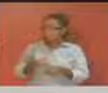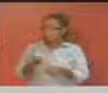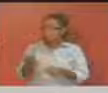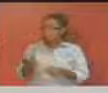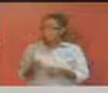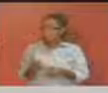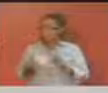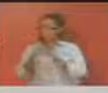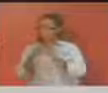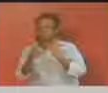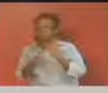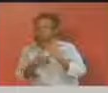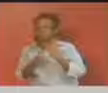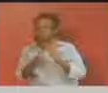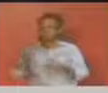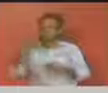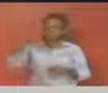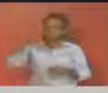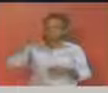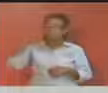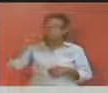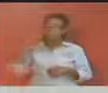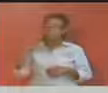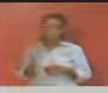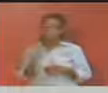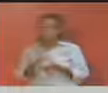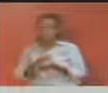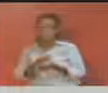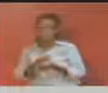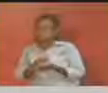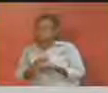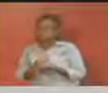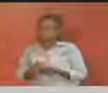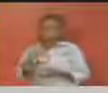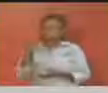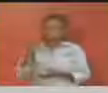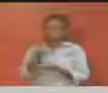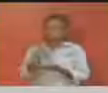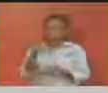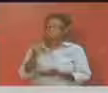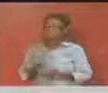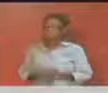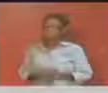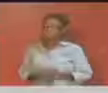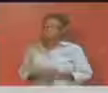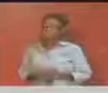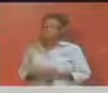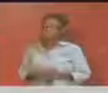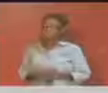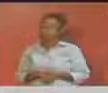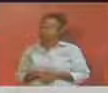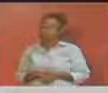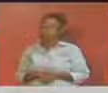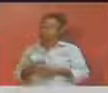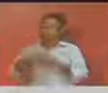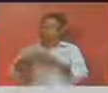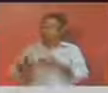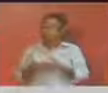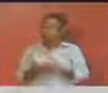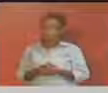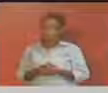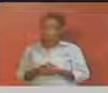for authorizing drugs in Trinidad and Tobago, which the minister signs off on after the Drug Advisory Committee makes